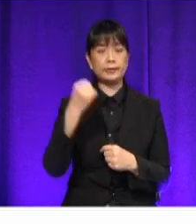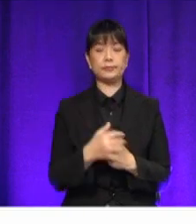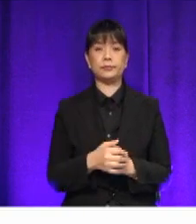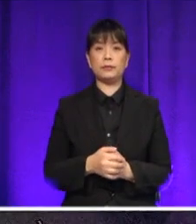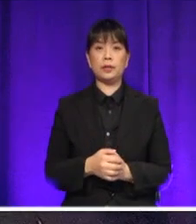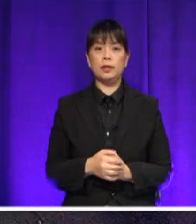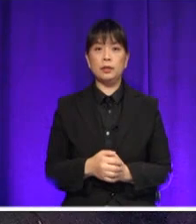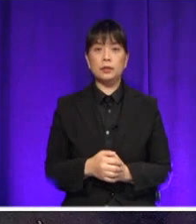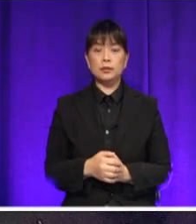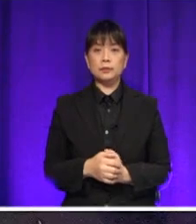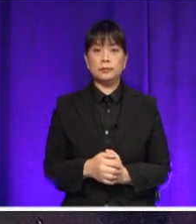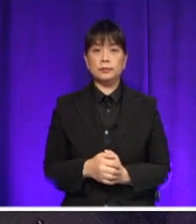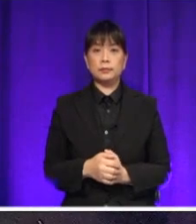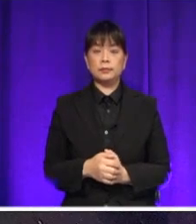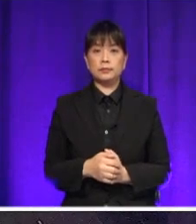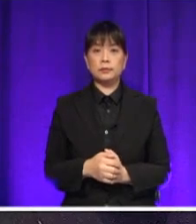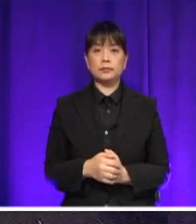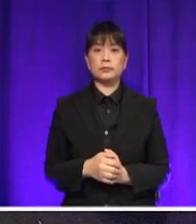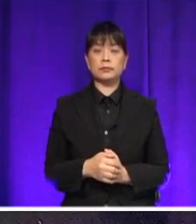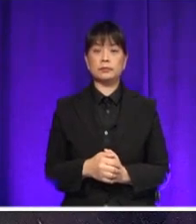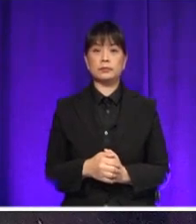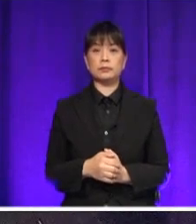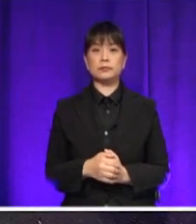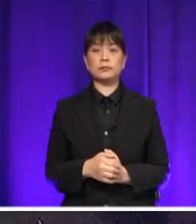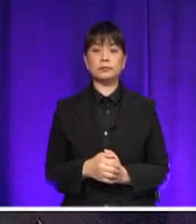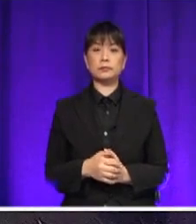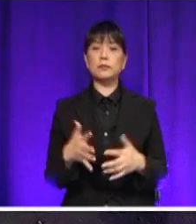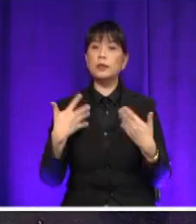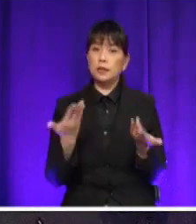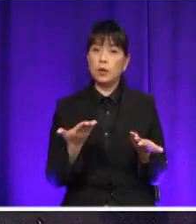school. Yes. Okay, what about you, Varshika?